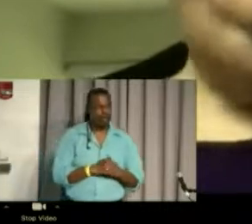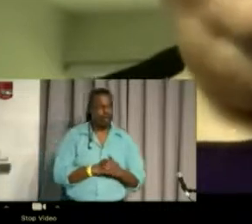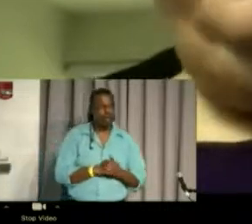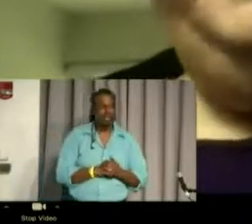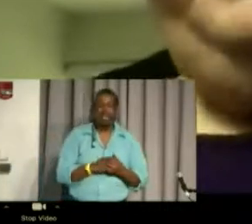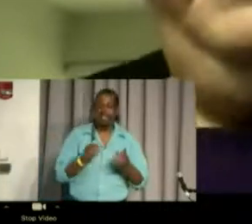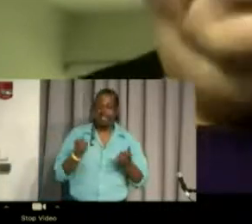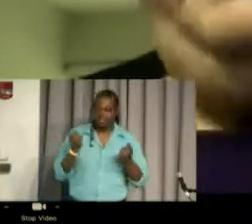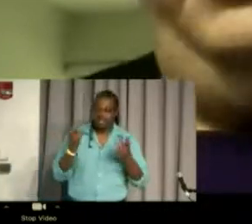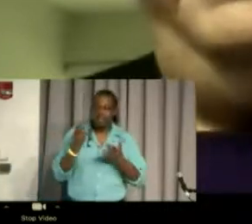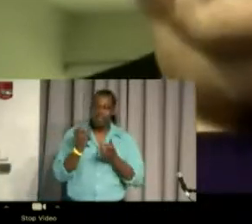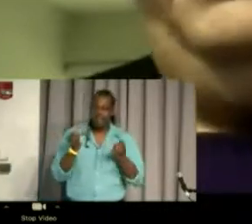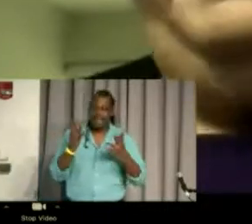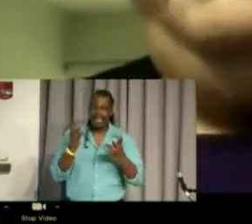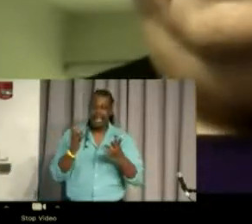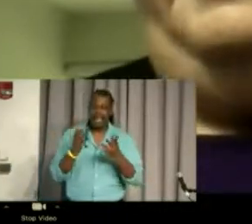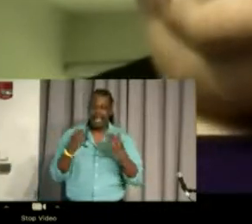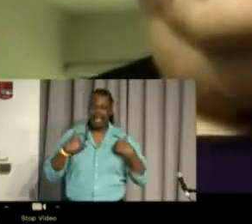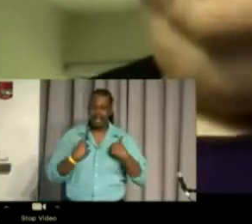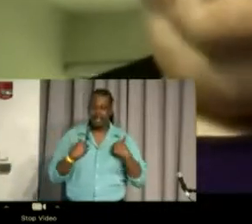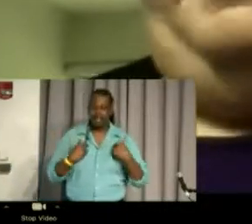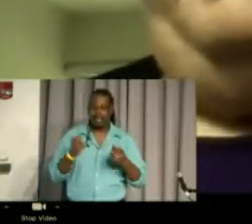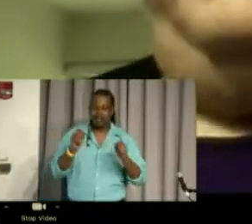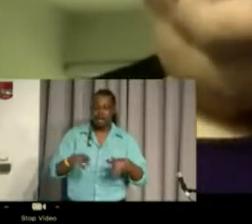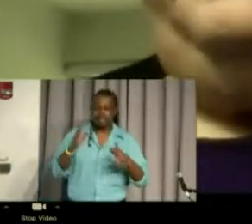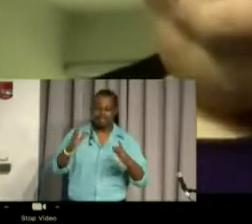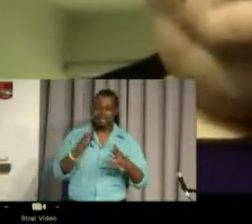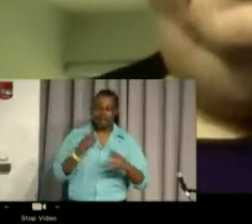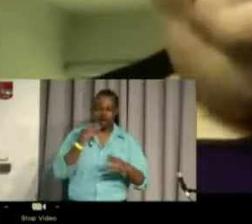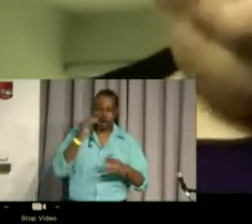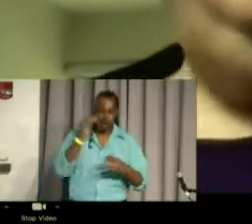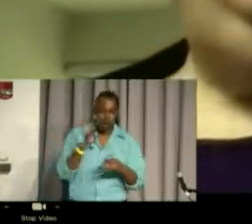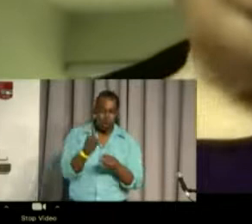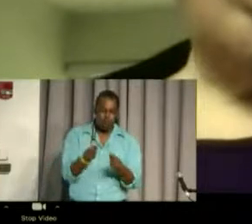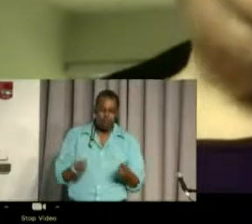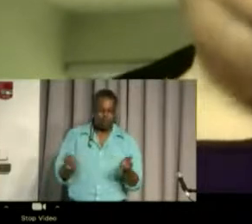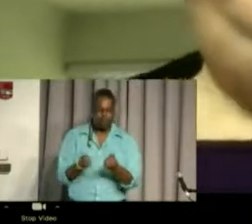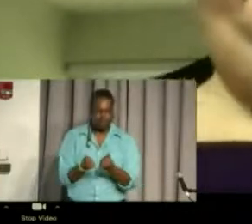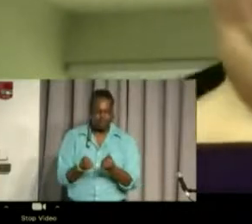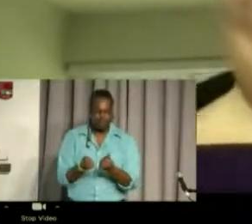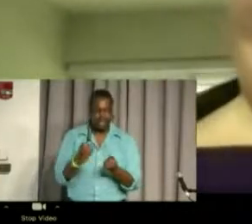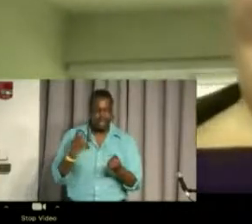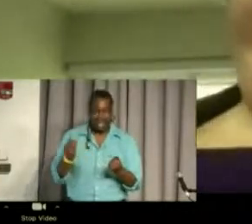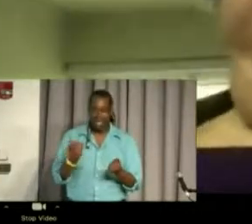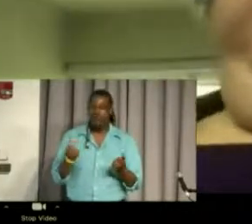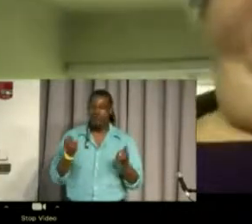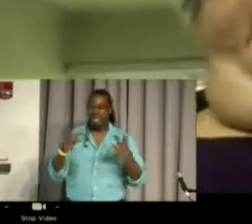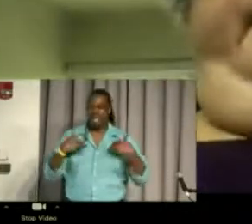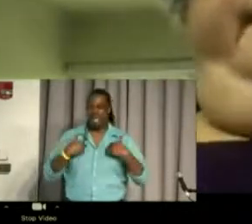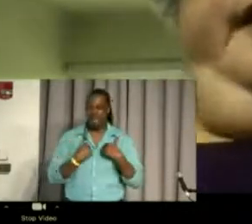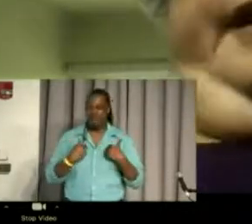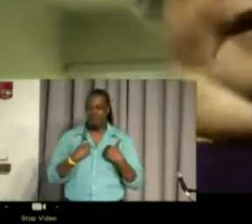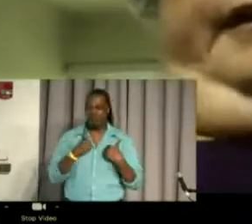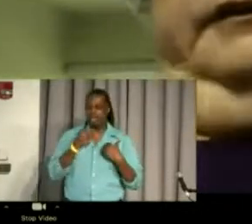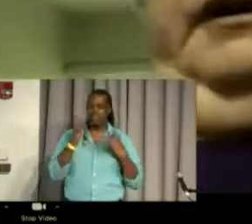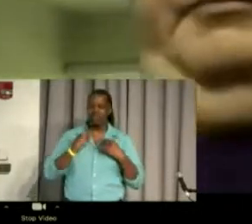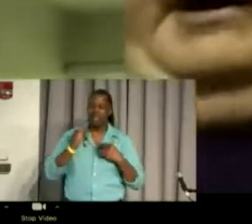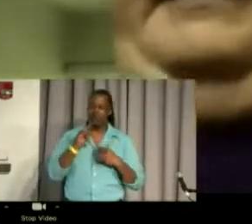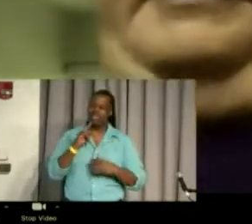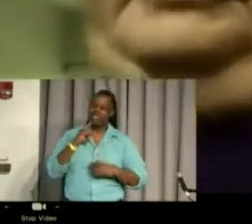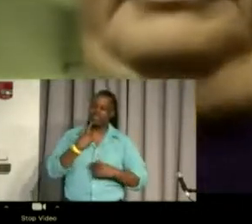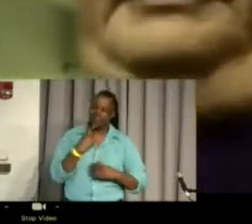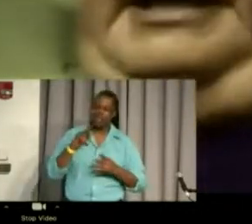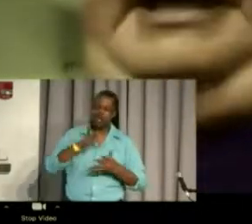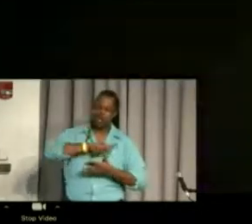geographic ranges, and more than 40% of such mammals have experienced severe population decline. This data